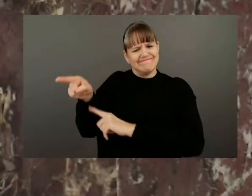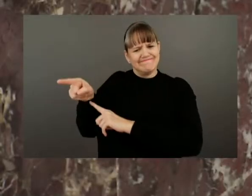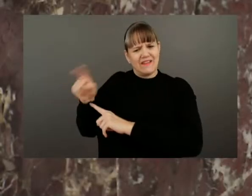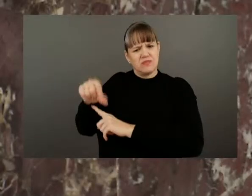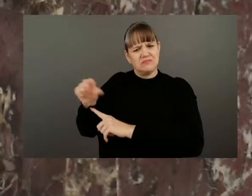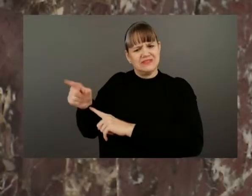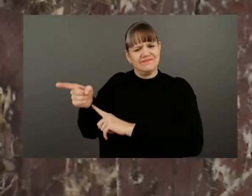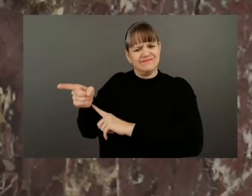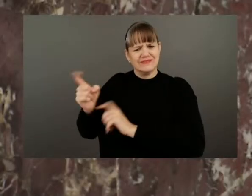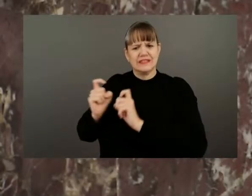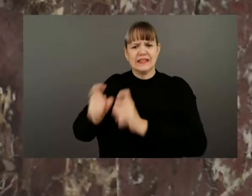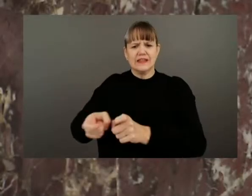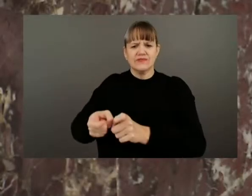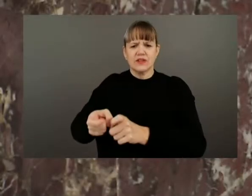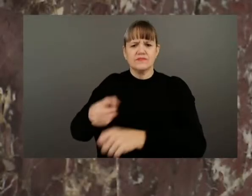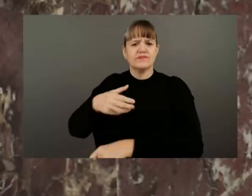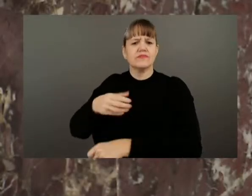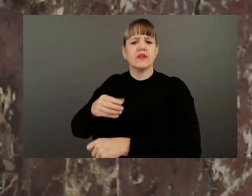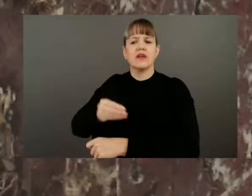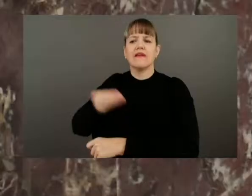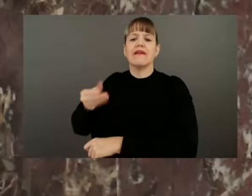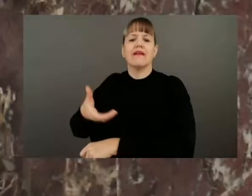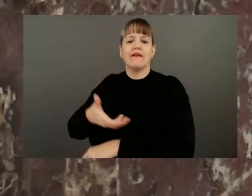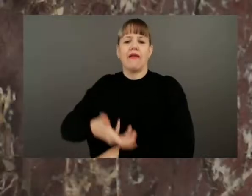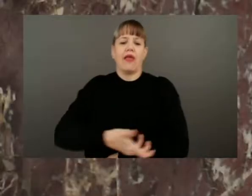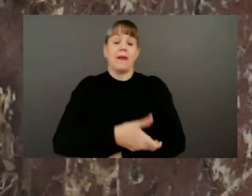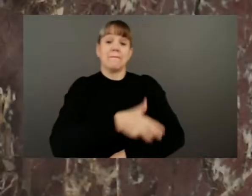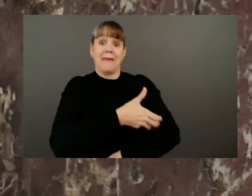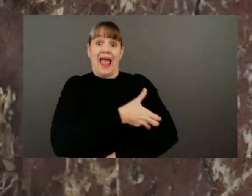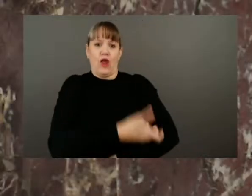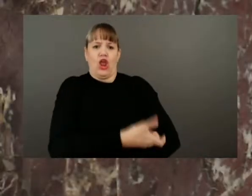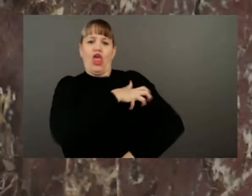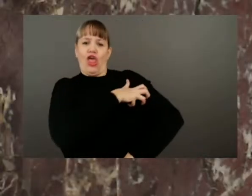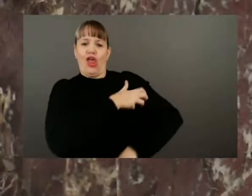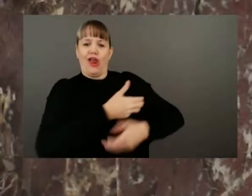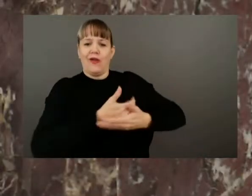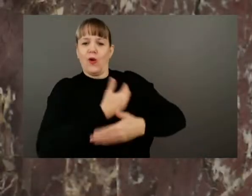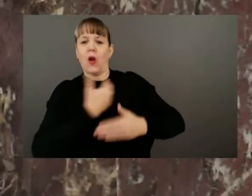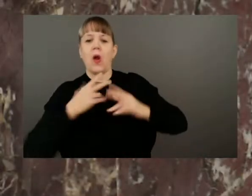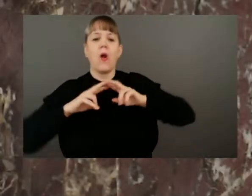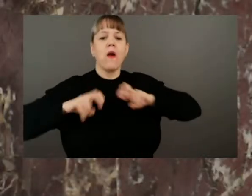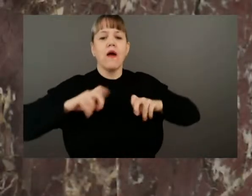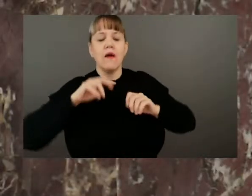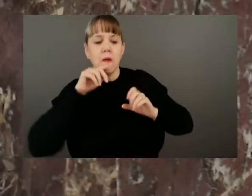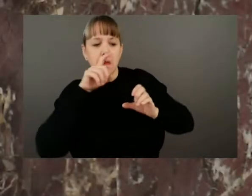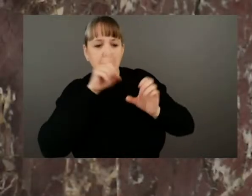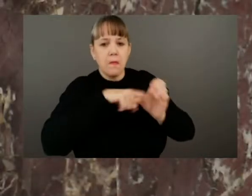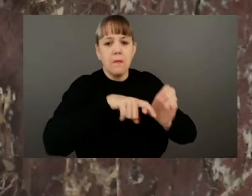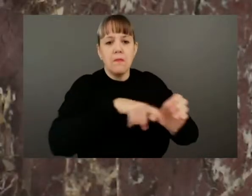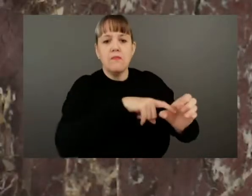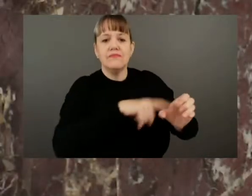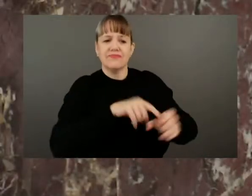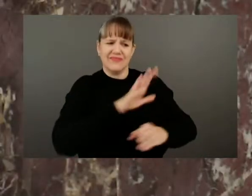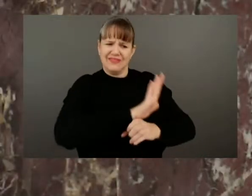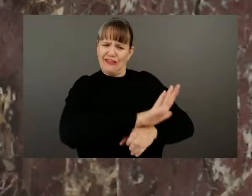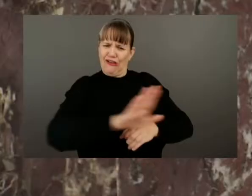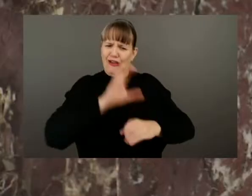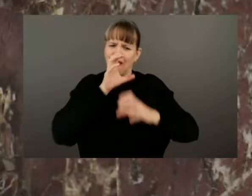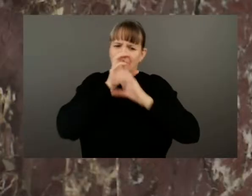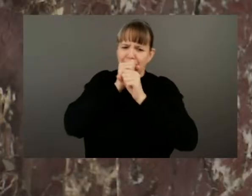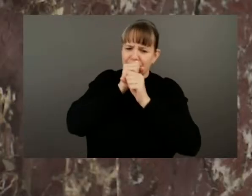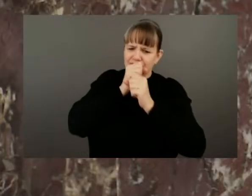the confidential client files of people in therapy. New rules scheduled to take effect in